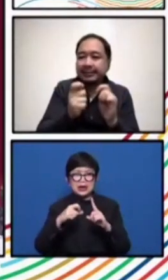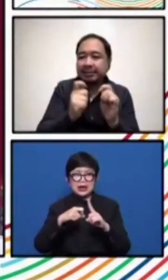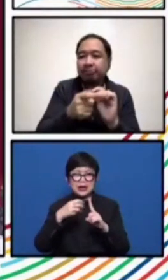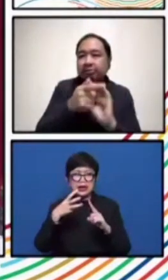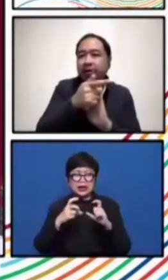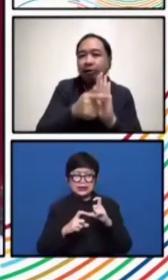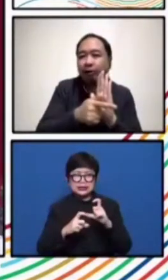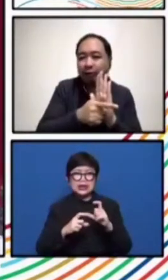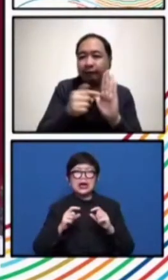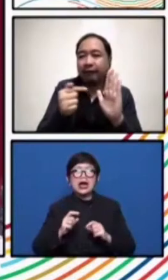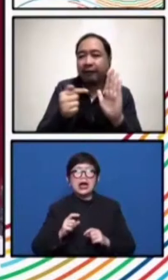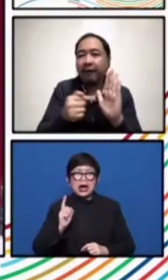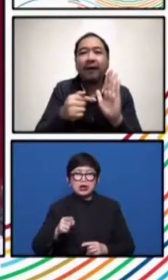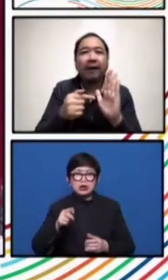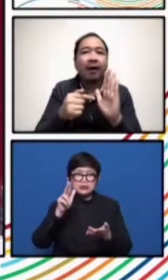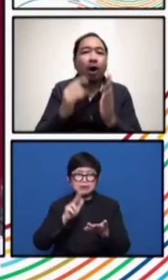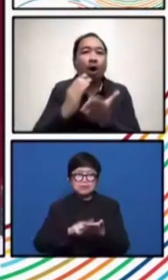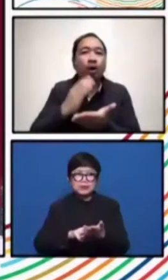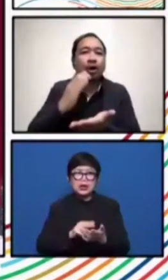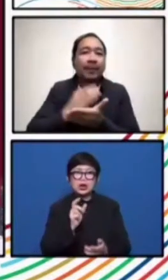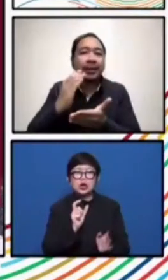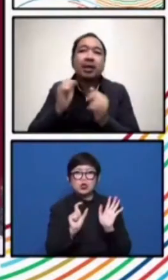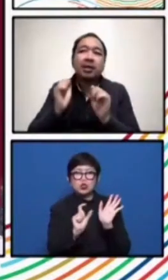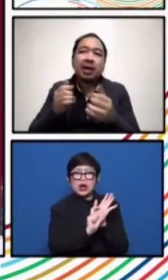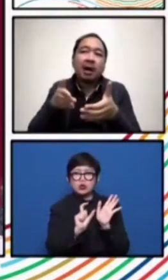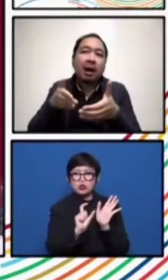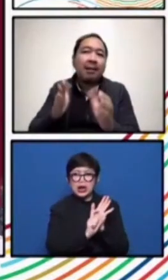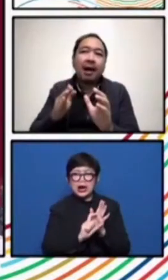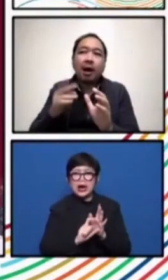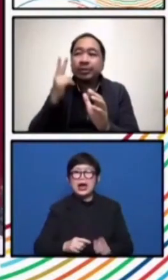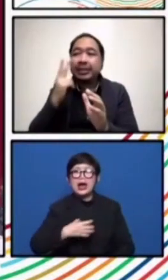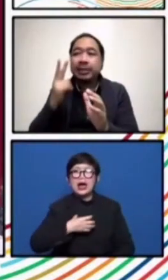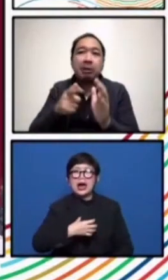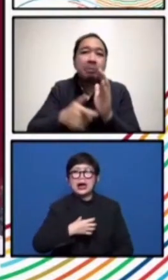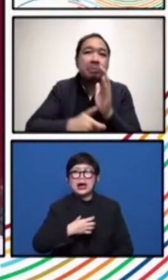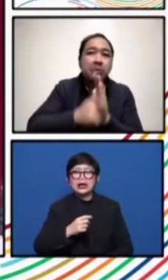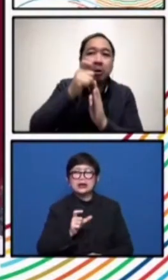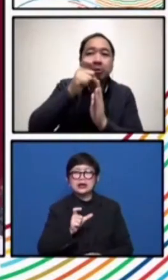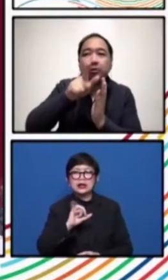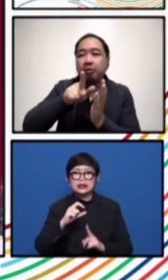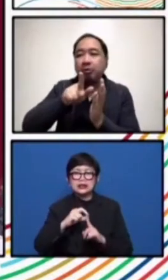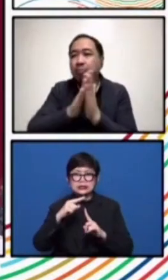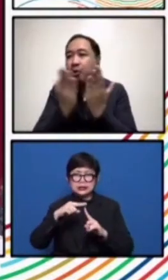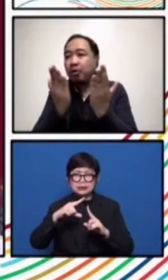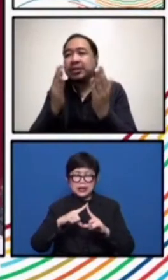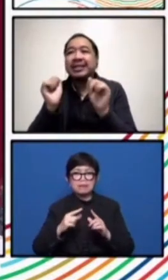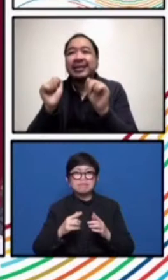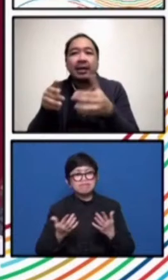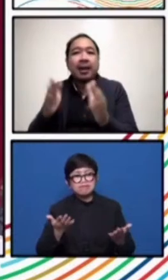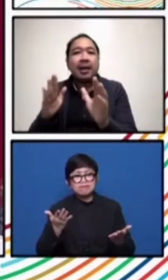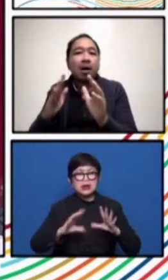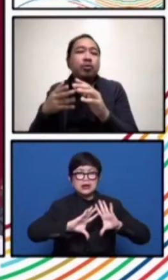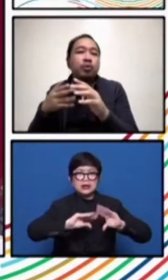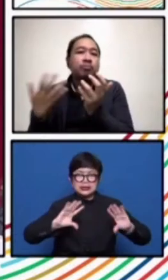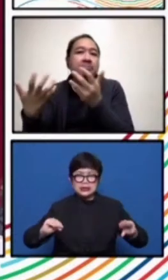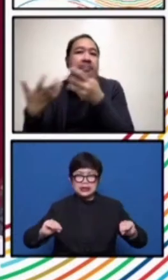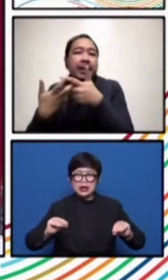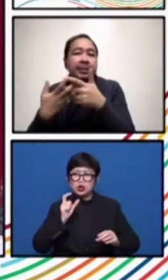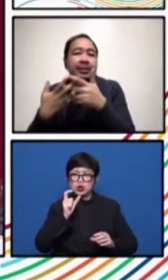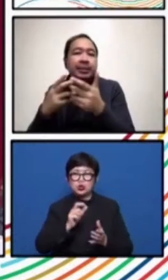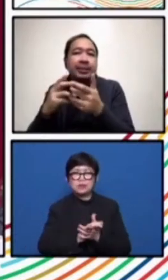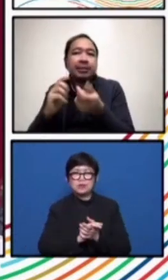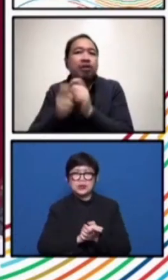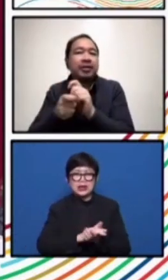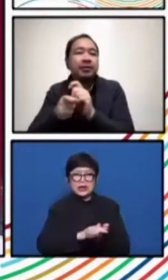for works that are produced for the use of people who are blind and also a print disabled okay